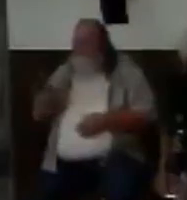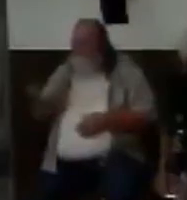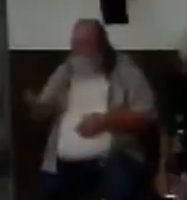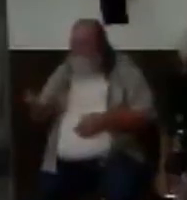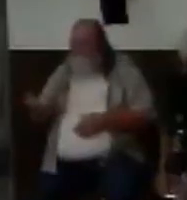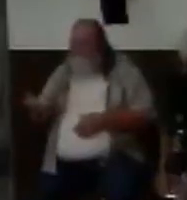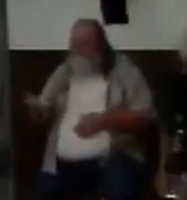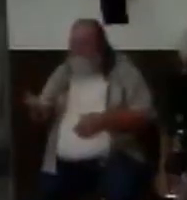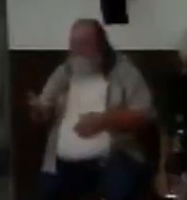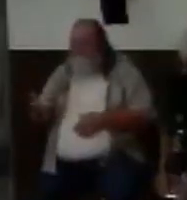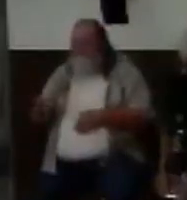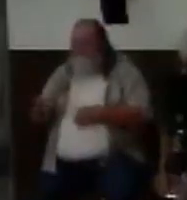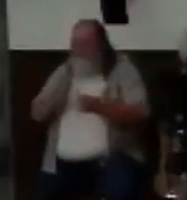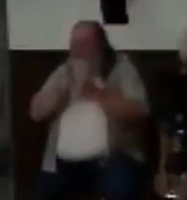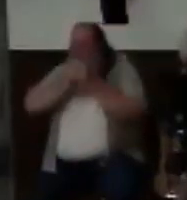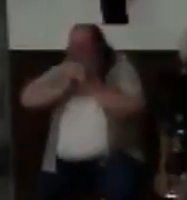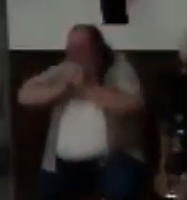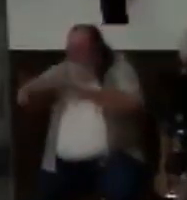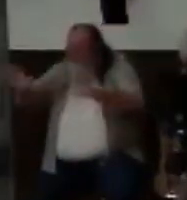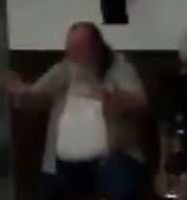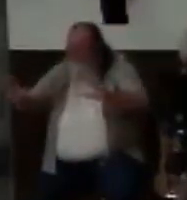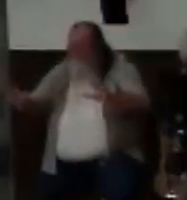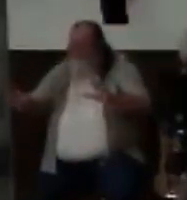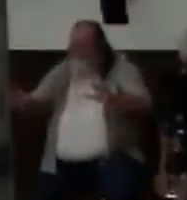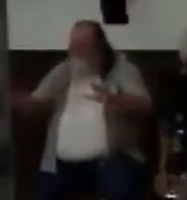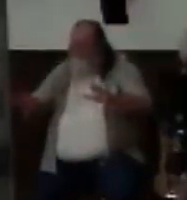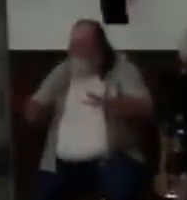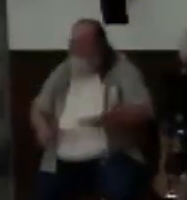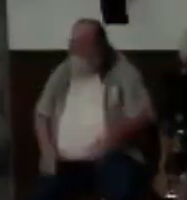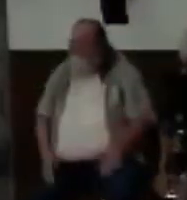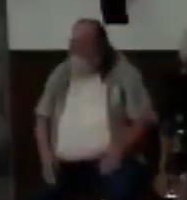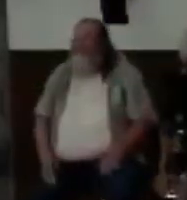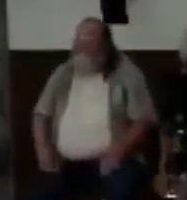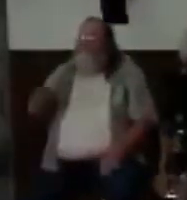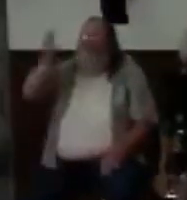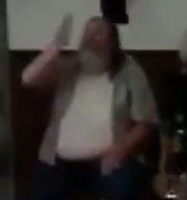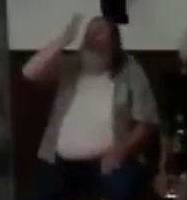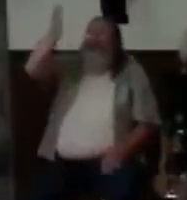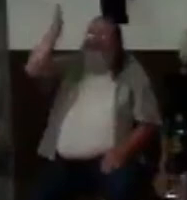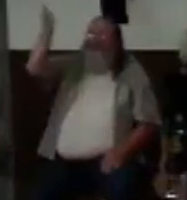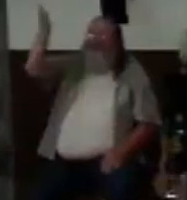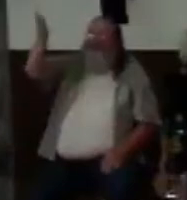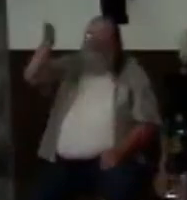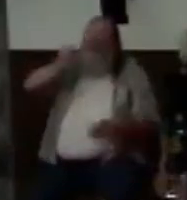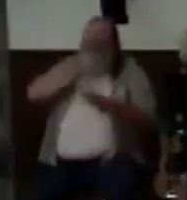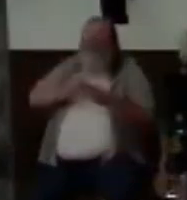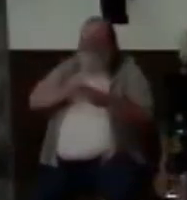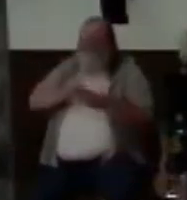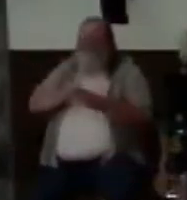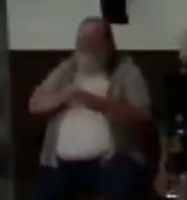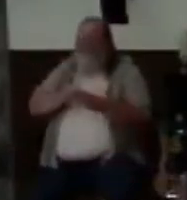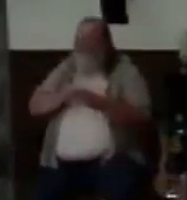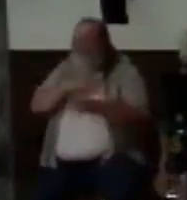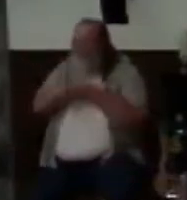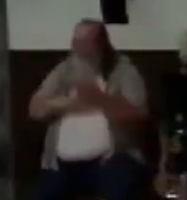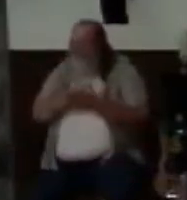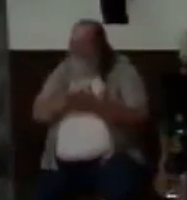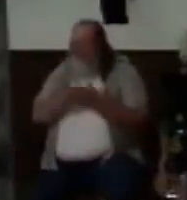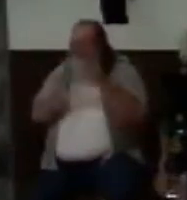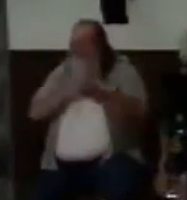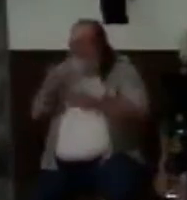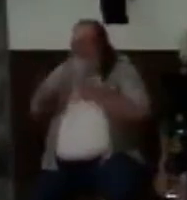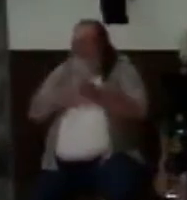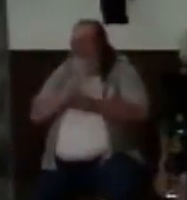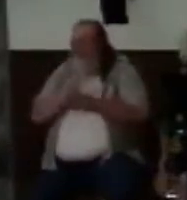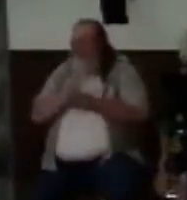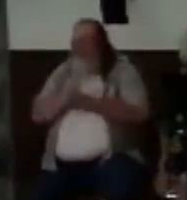purpose of the prophets. His is the name that the entire world will one day worship.